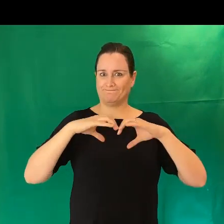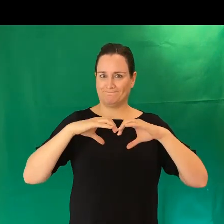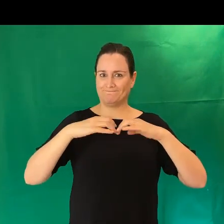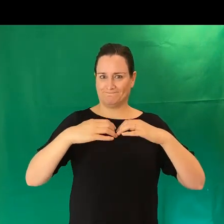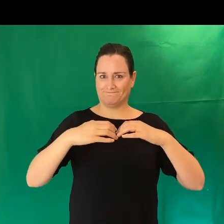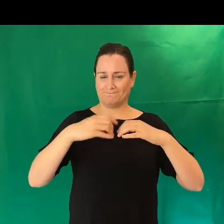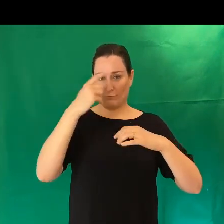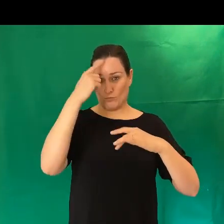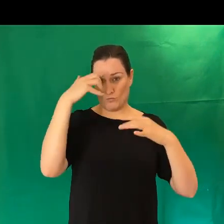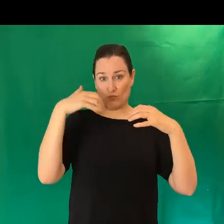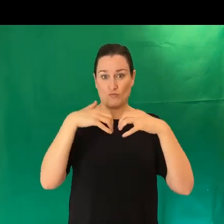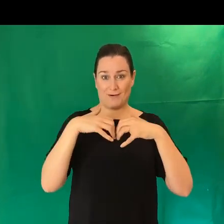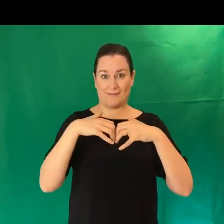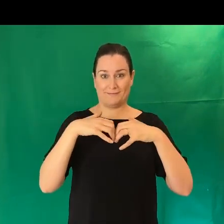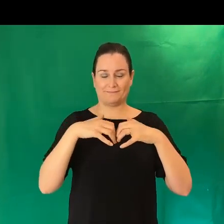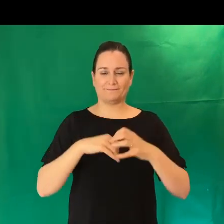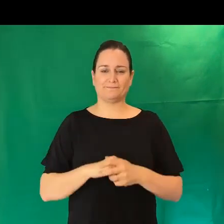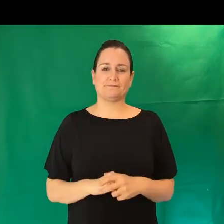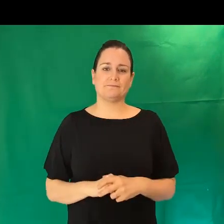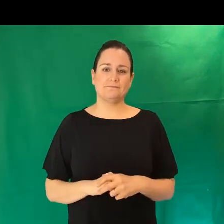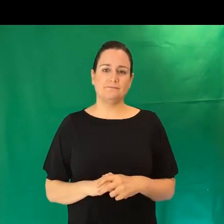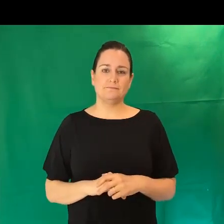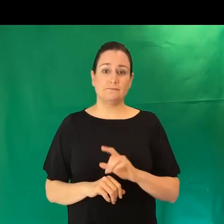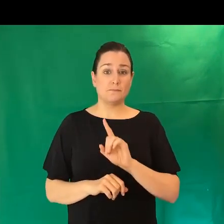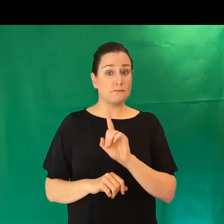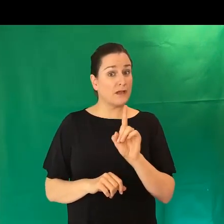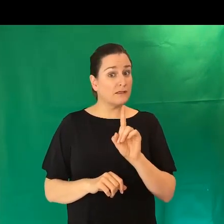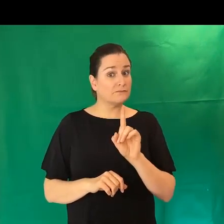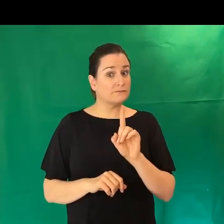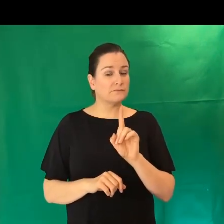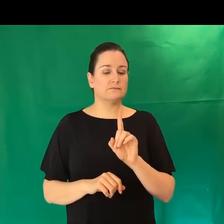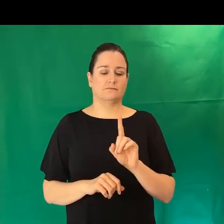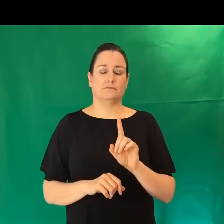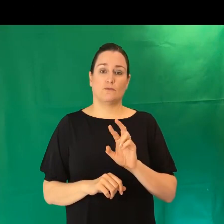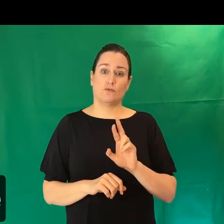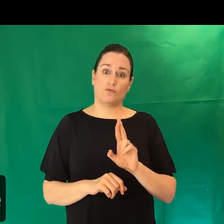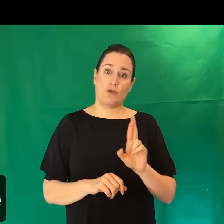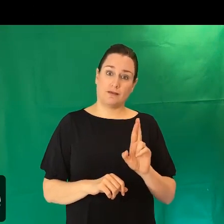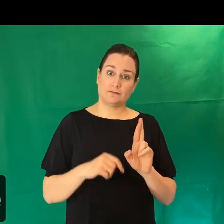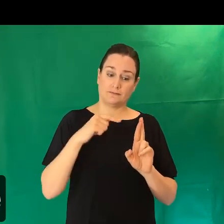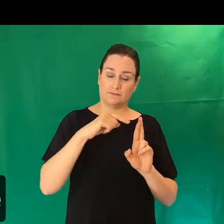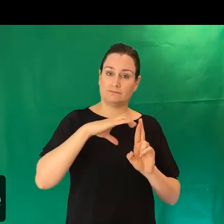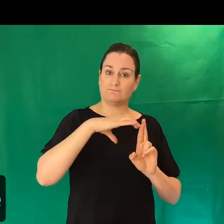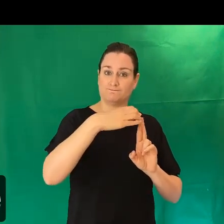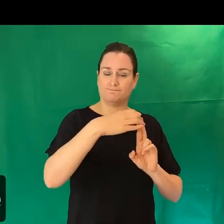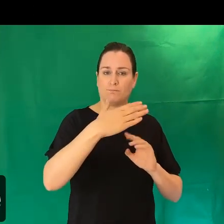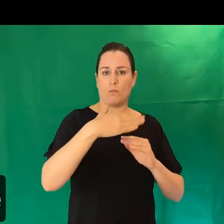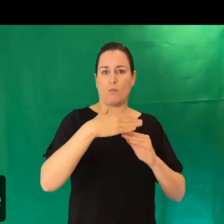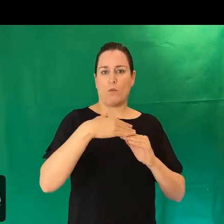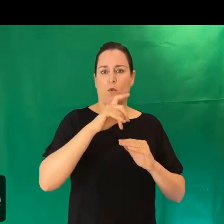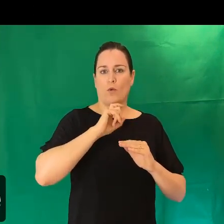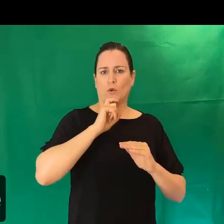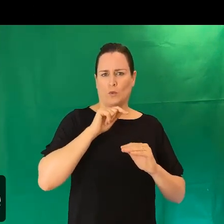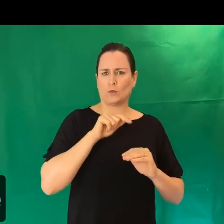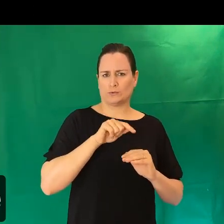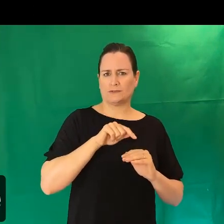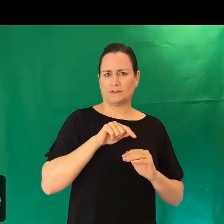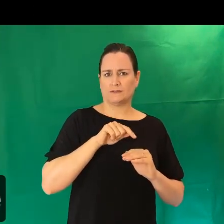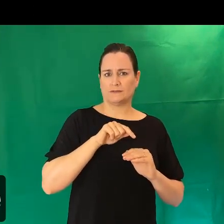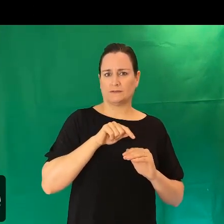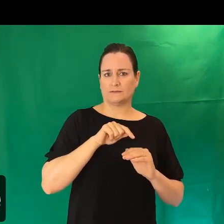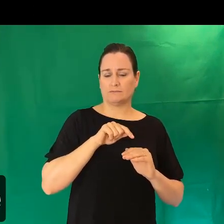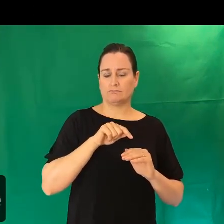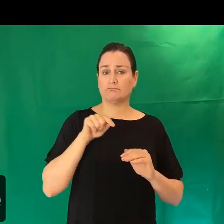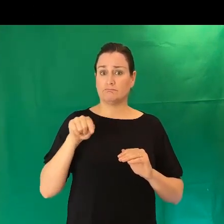What is different is that the right hemisphere is engaged to a slightly greater extent, and